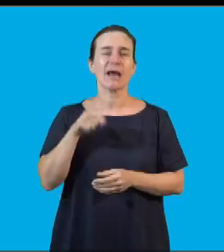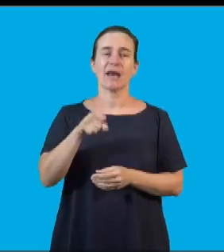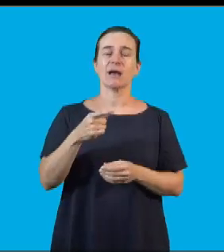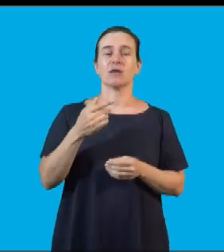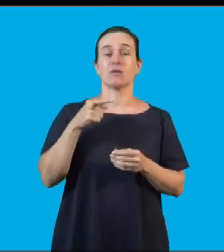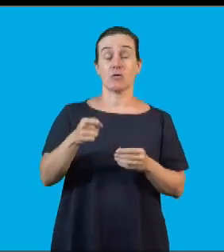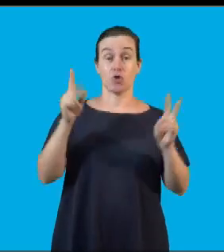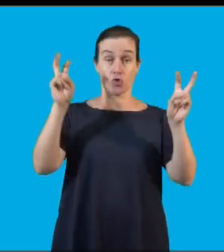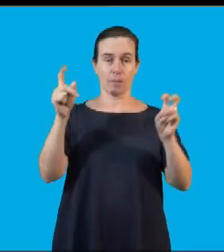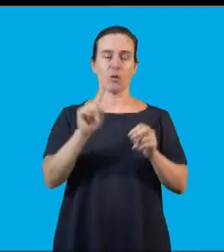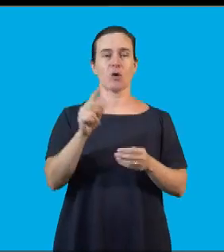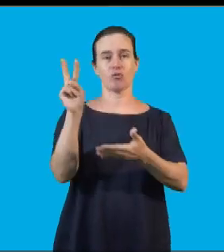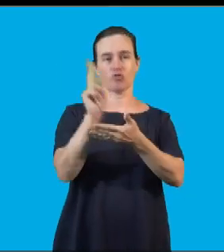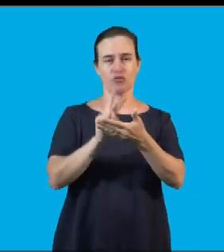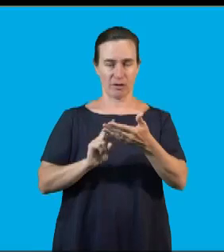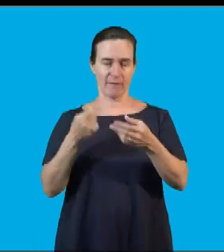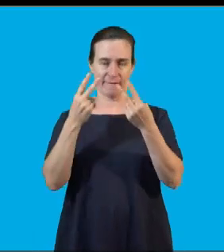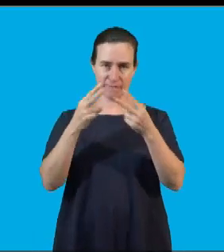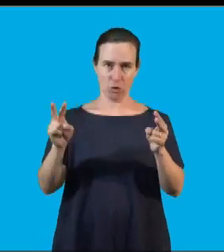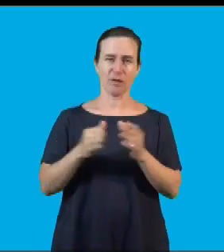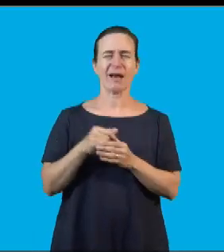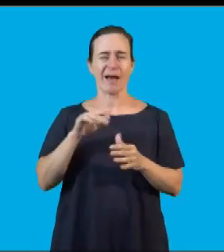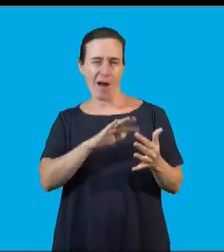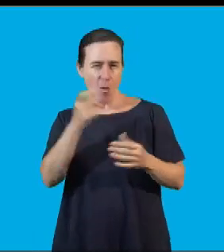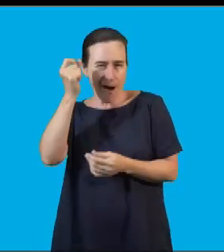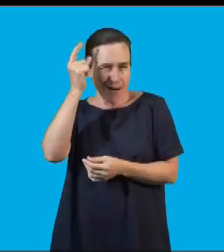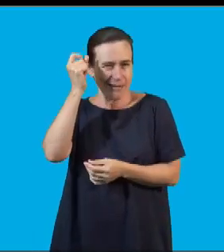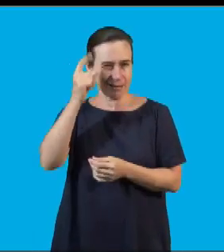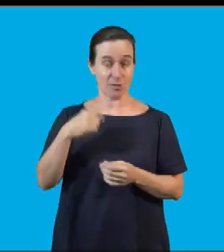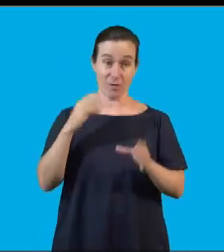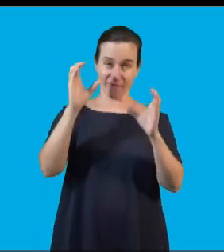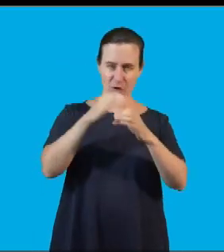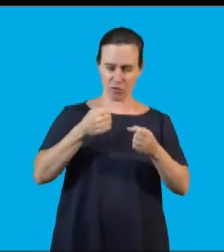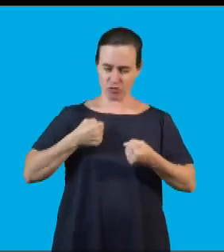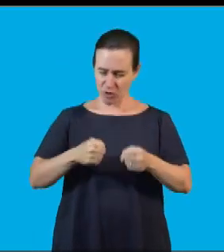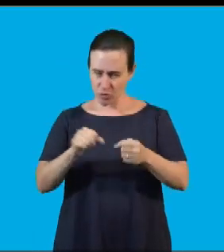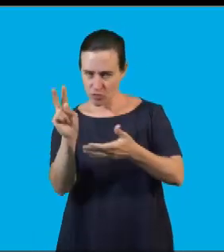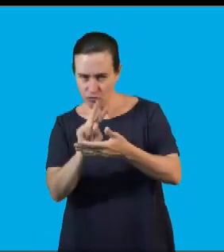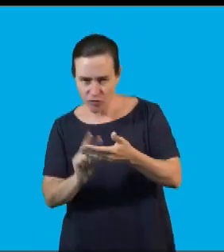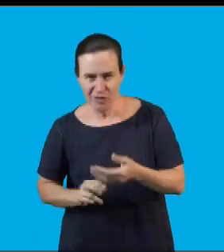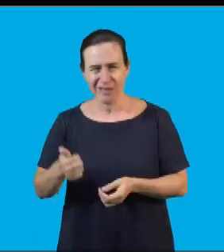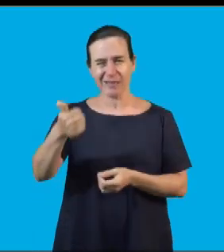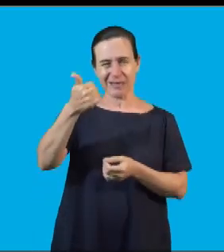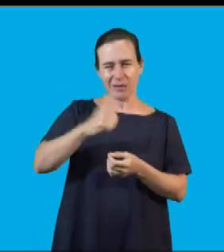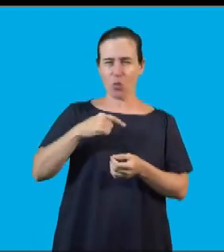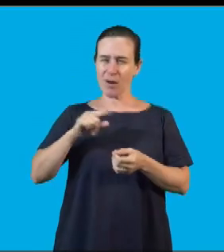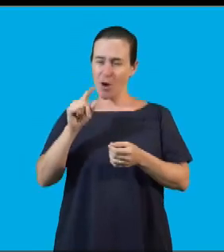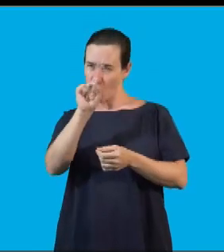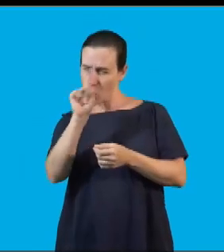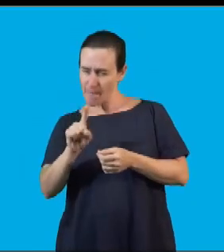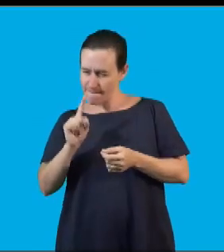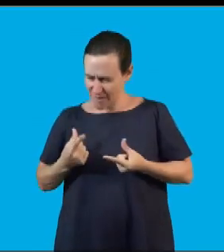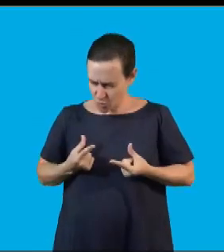and viewing, and our focus today has been the comprehension. We focused on reading strategies, verbs of questioning